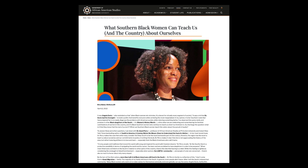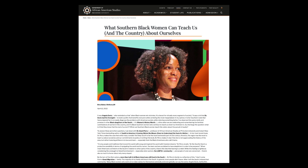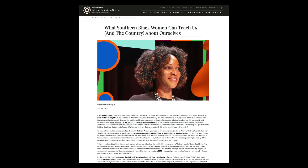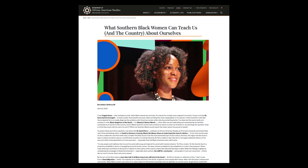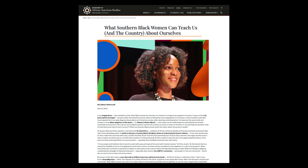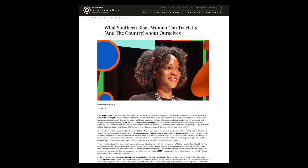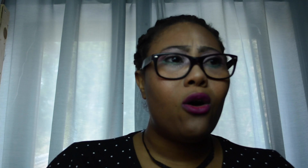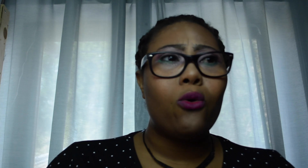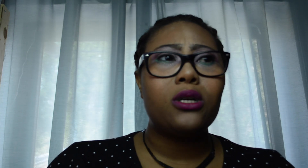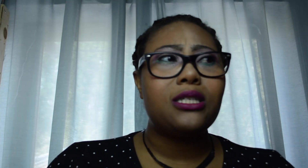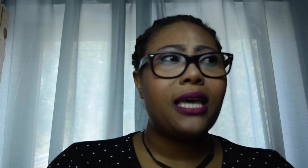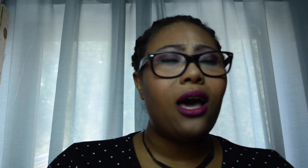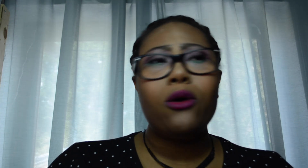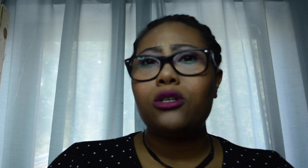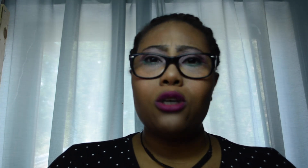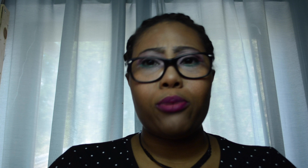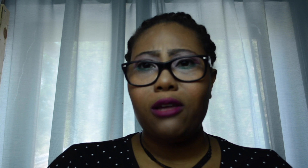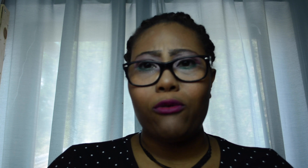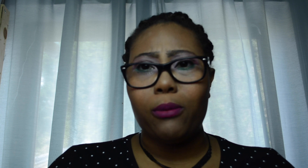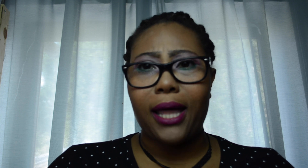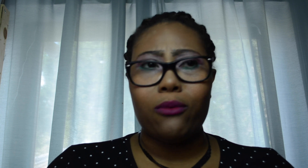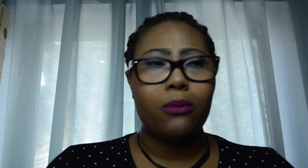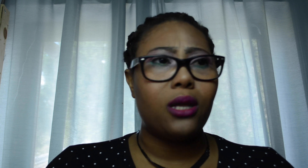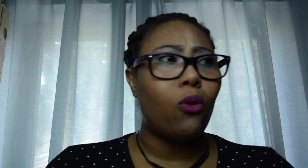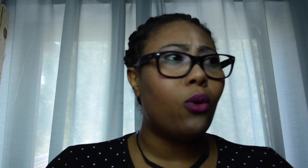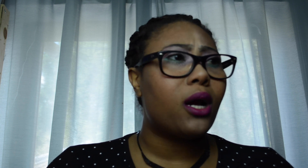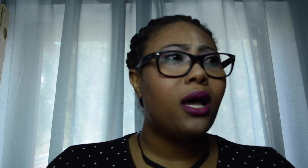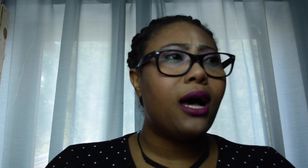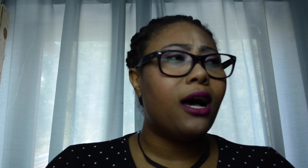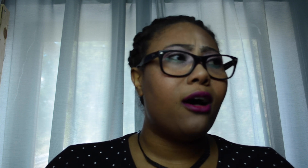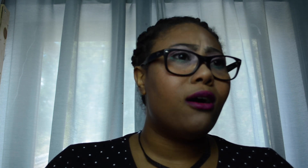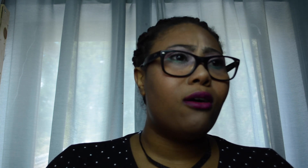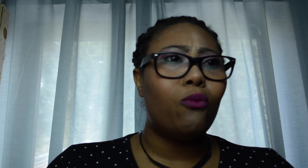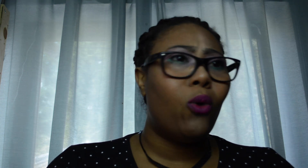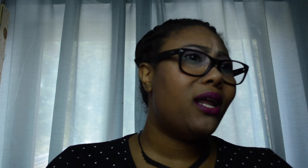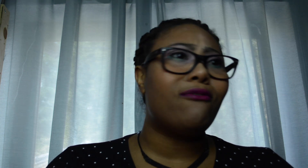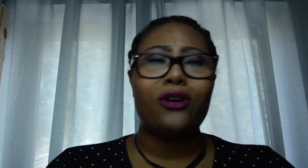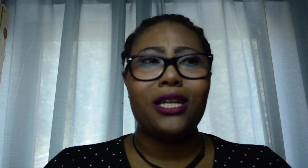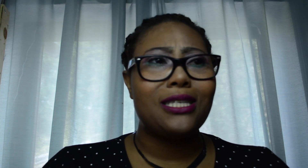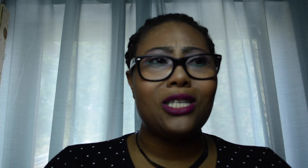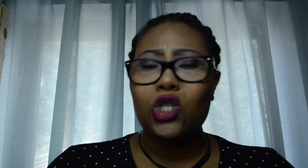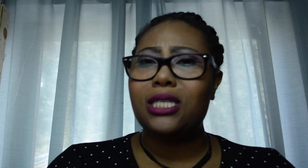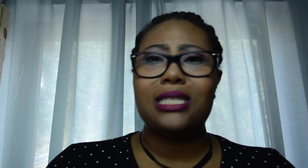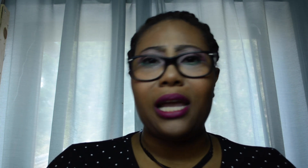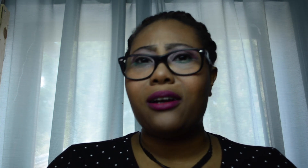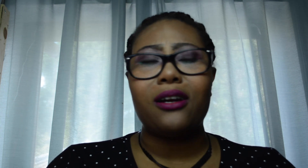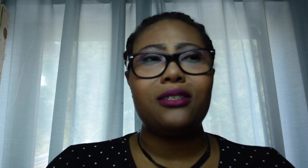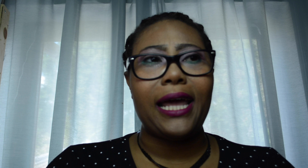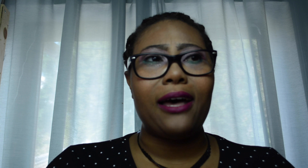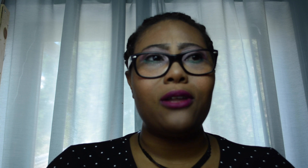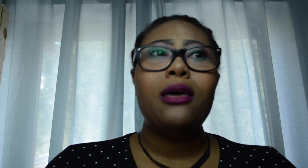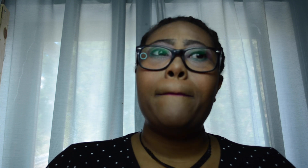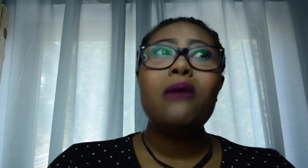comment on her hair, or to say, oh, you're so pretty for a Black woman, or whatever it is, to just stare